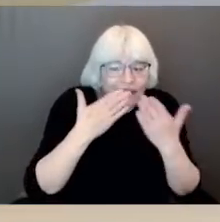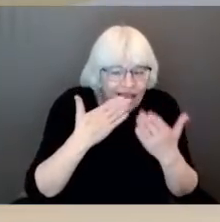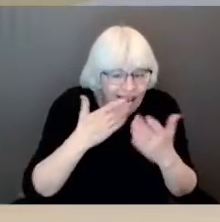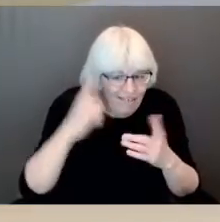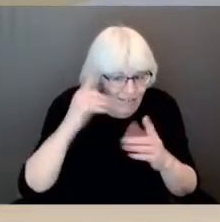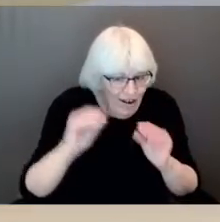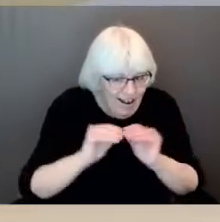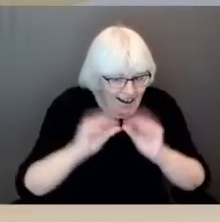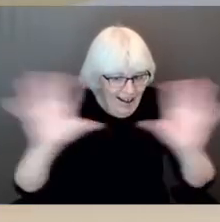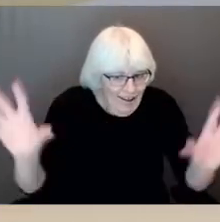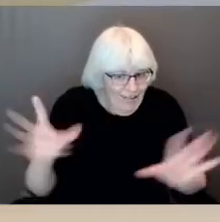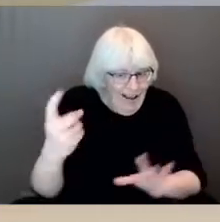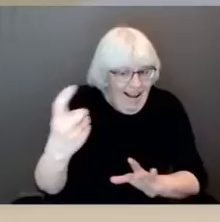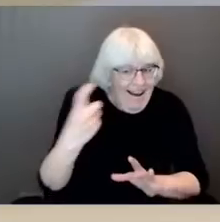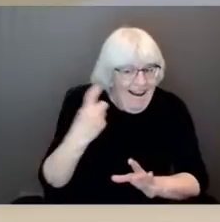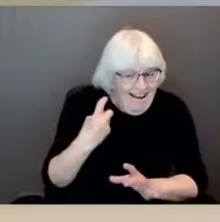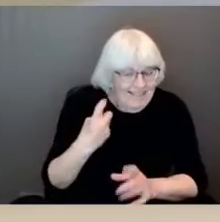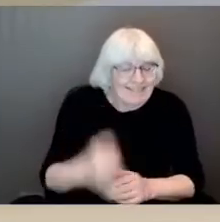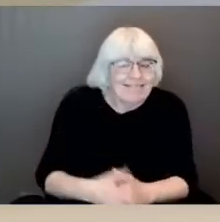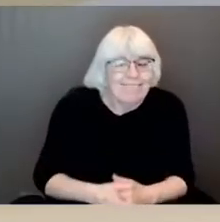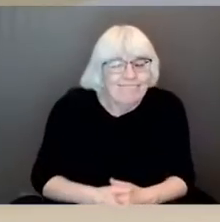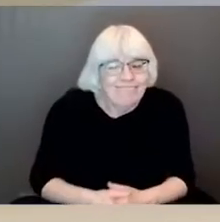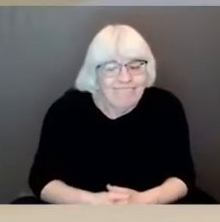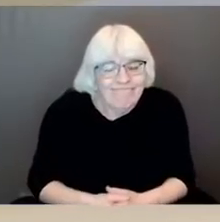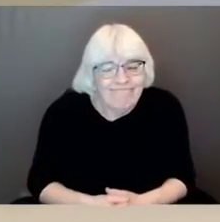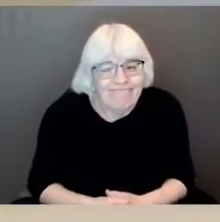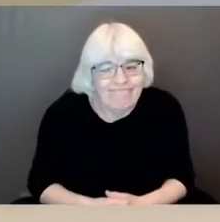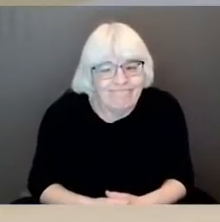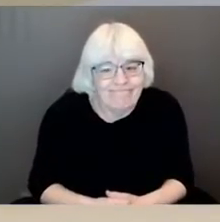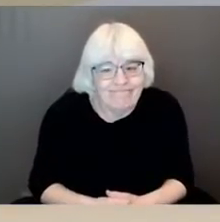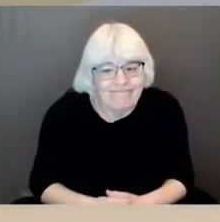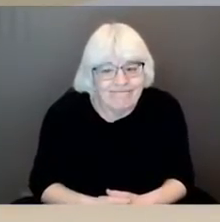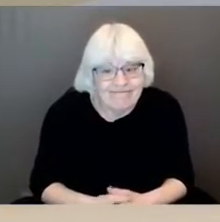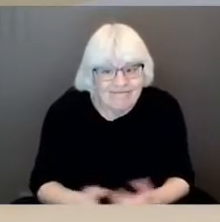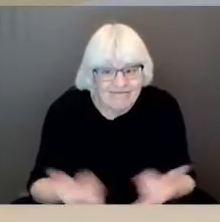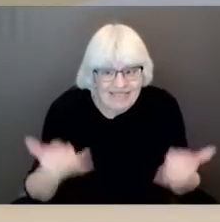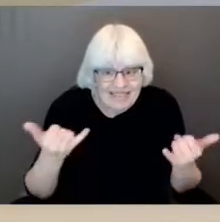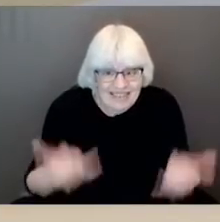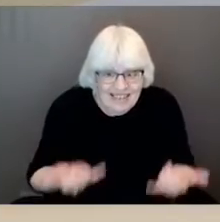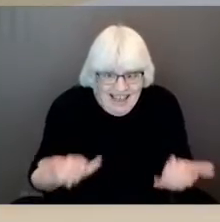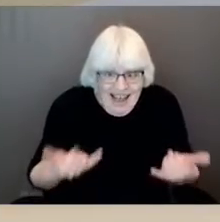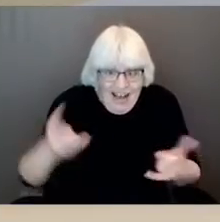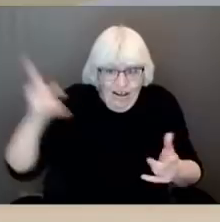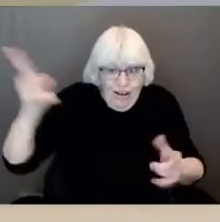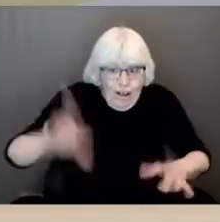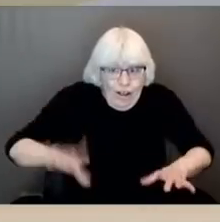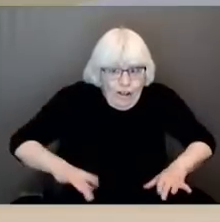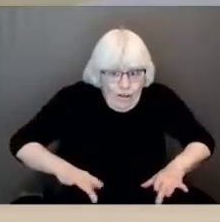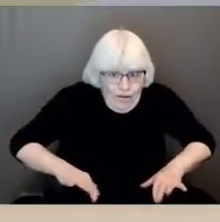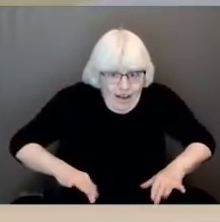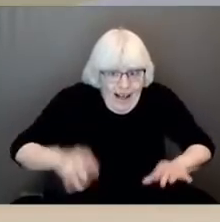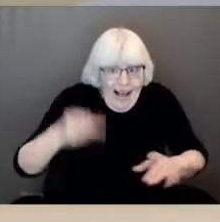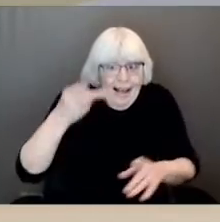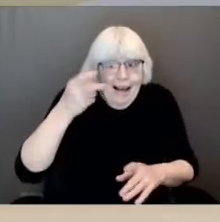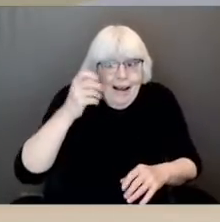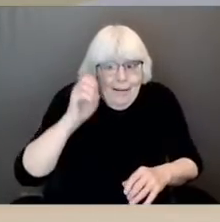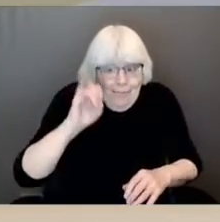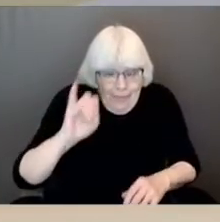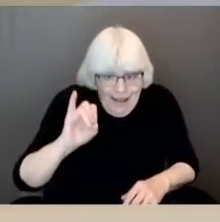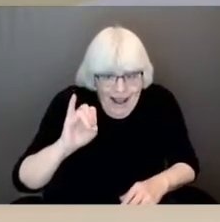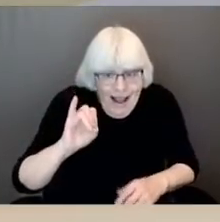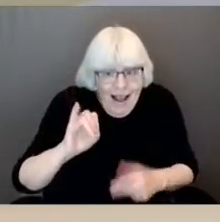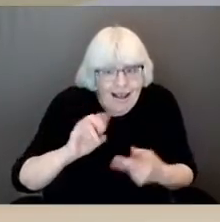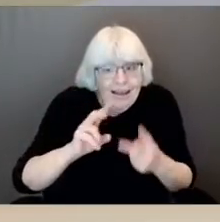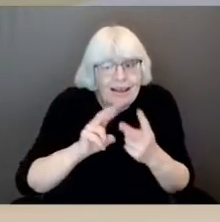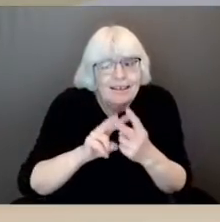think at this point, Newfoundland and PEI both have a similar approach to that group 12 to